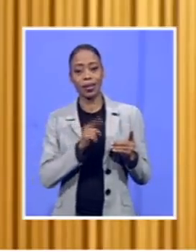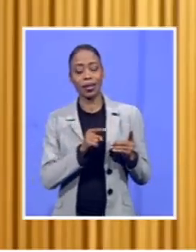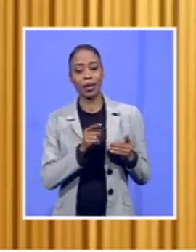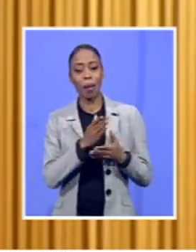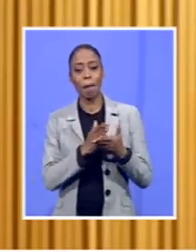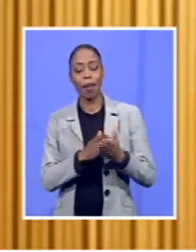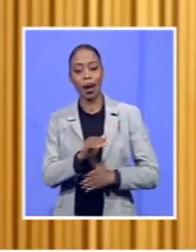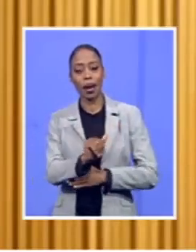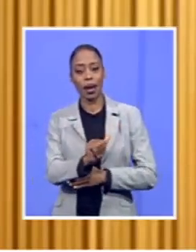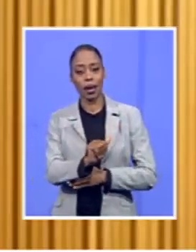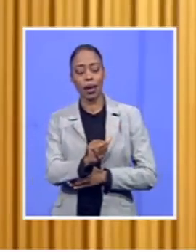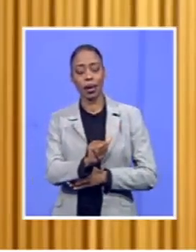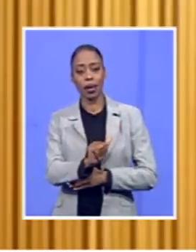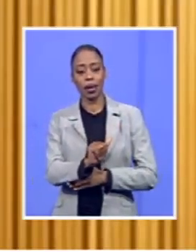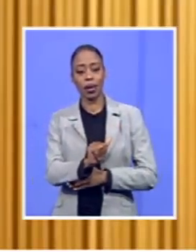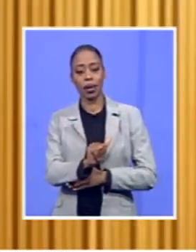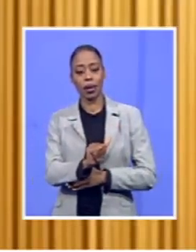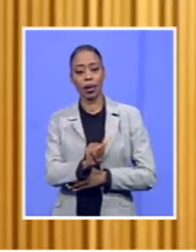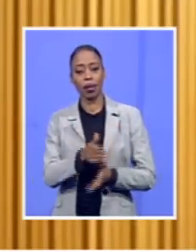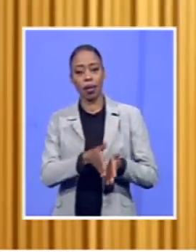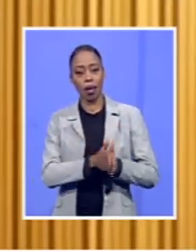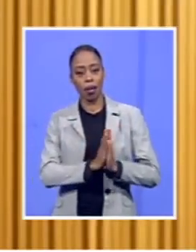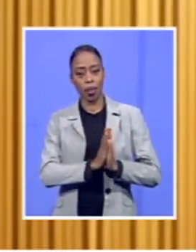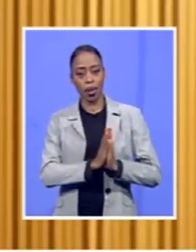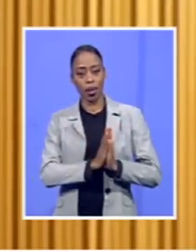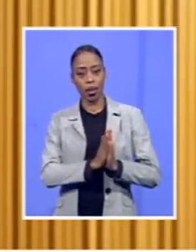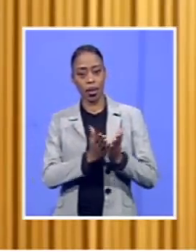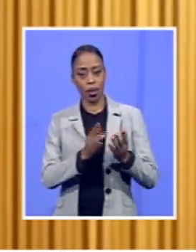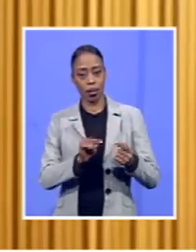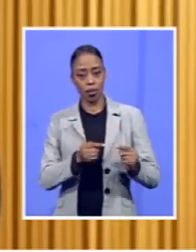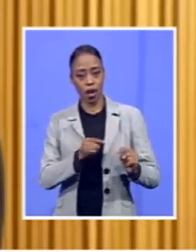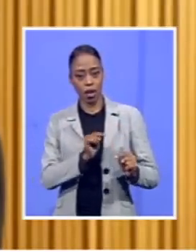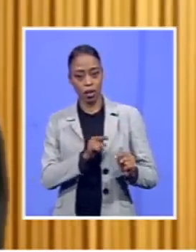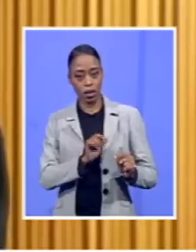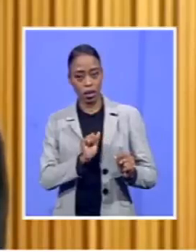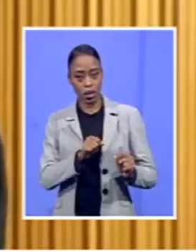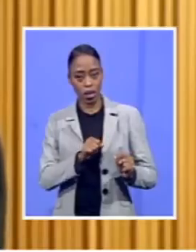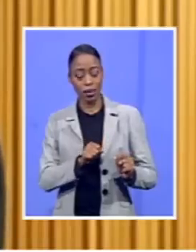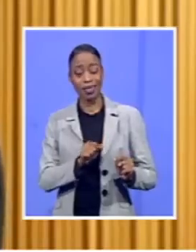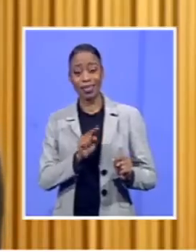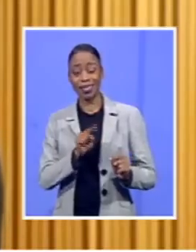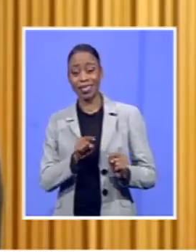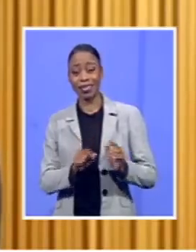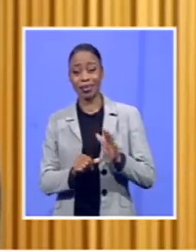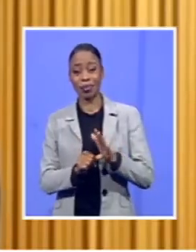A is on appeal, is being appealed against. Now that's another crucial